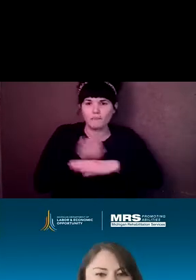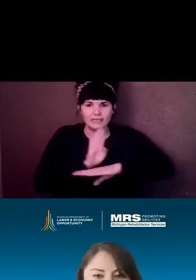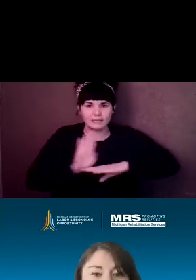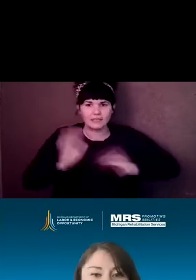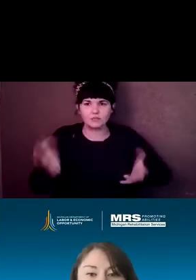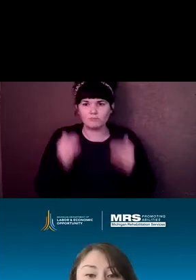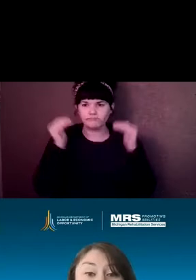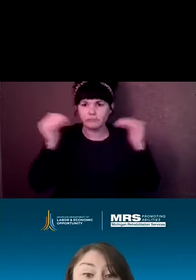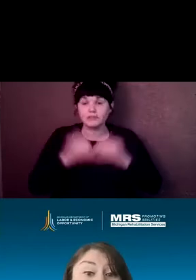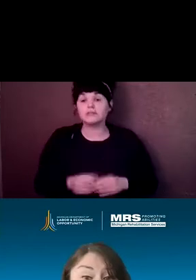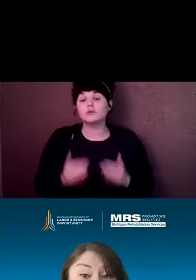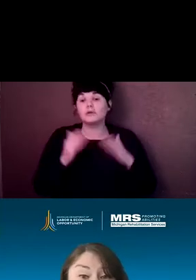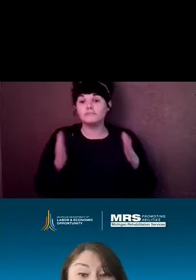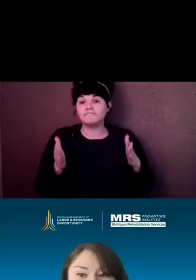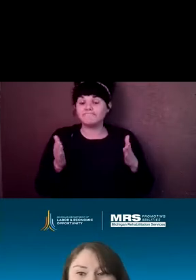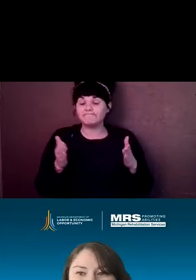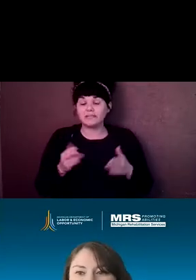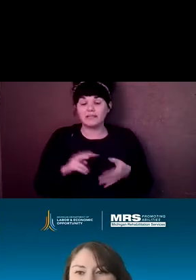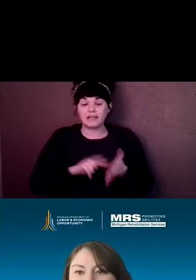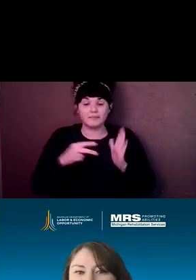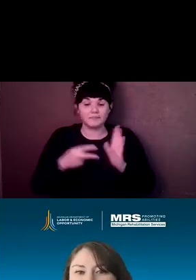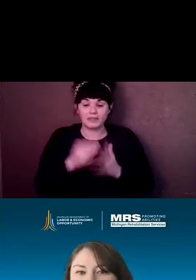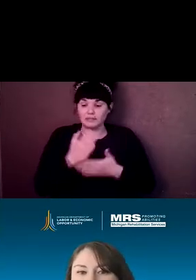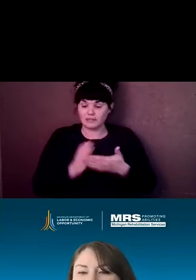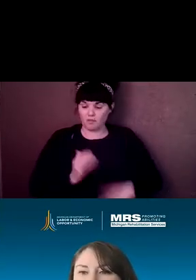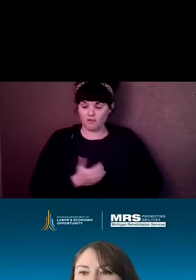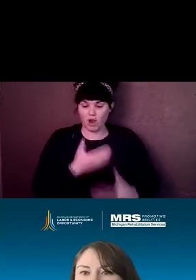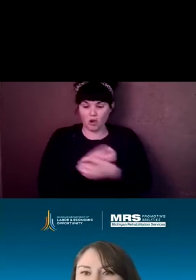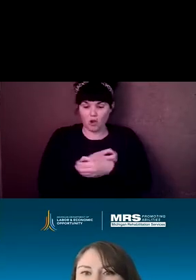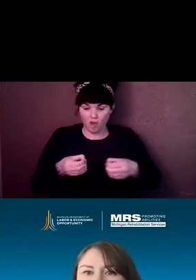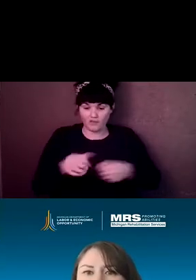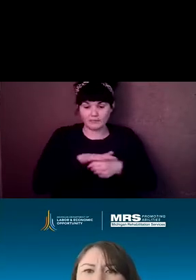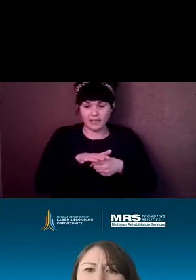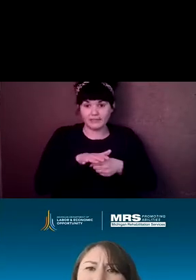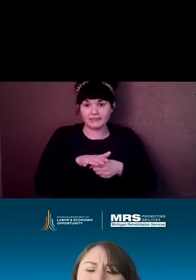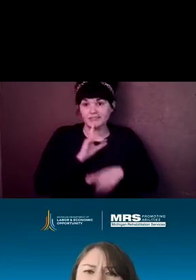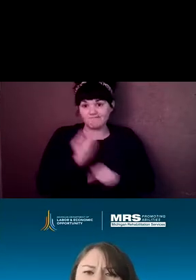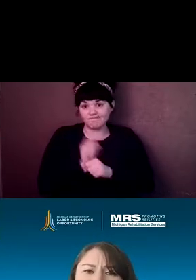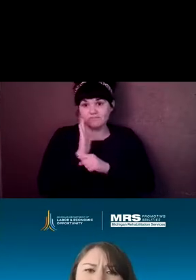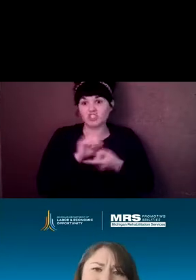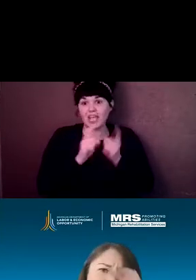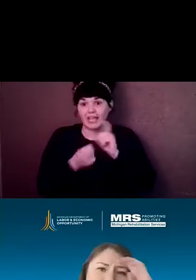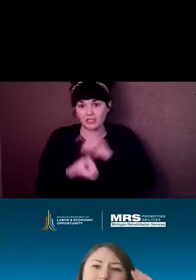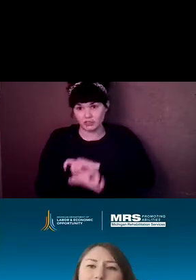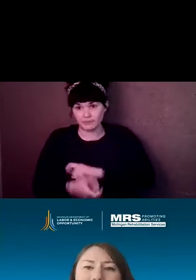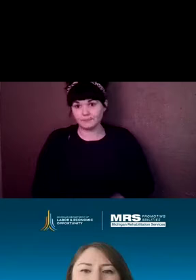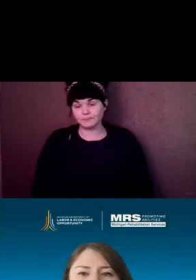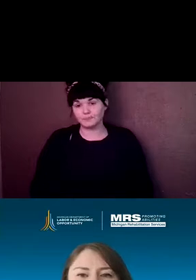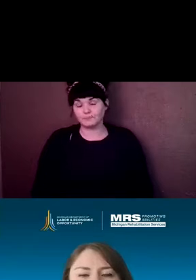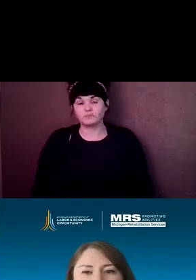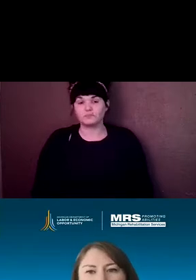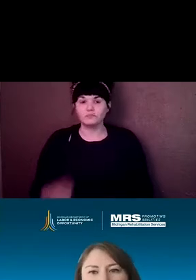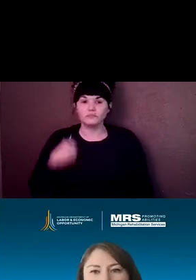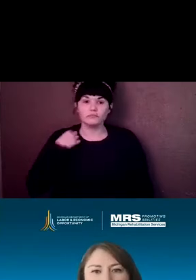essentially, this is confirming that some of our office spaces are essentially changing. There's also discussion about the